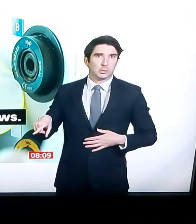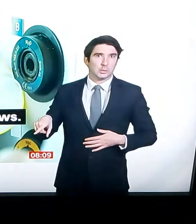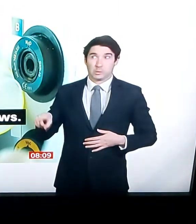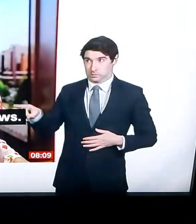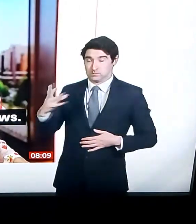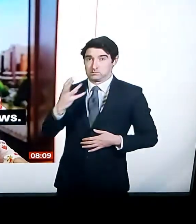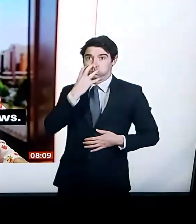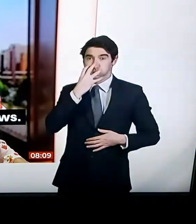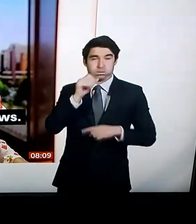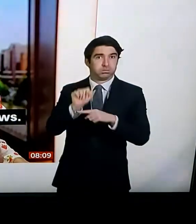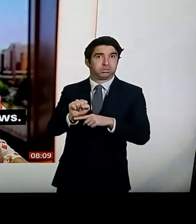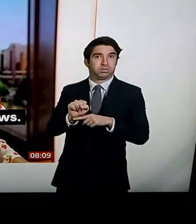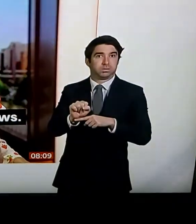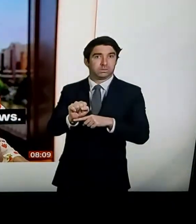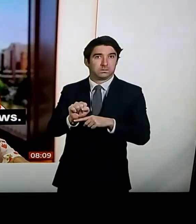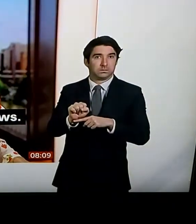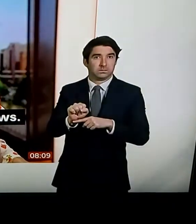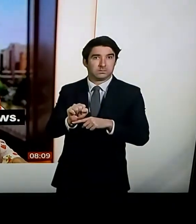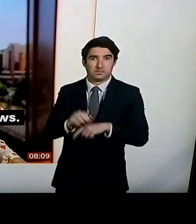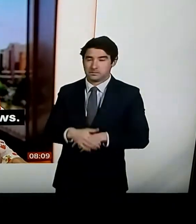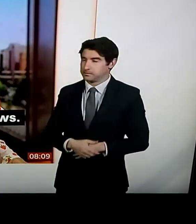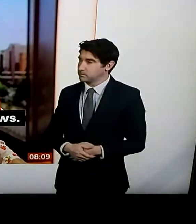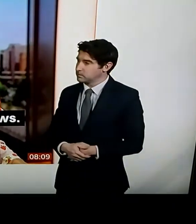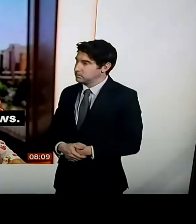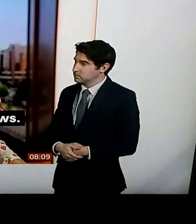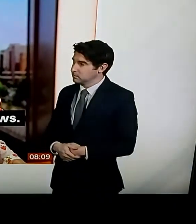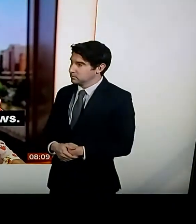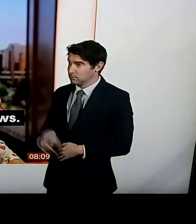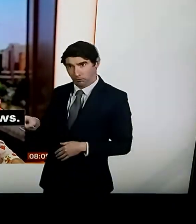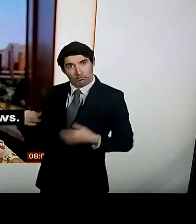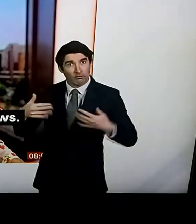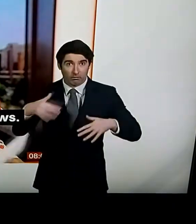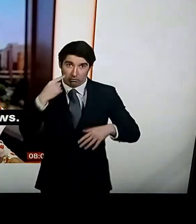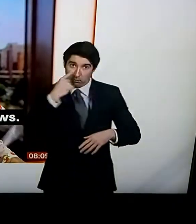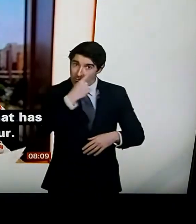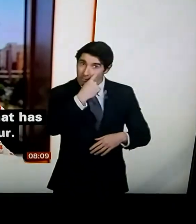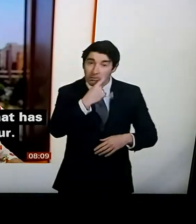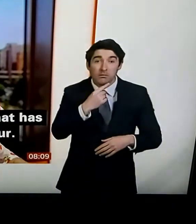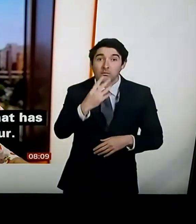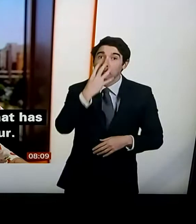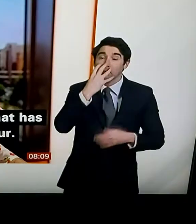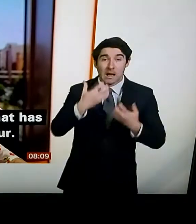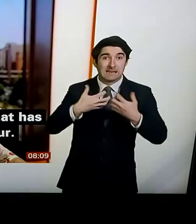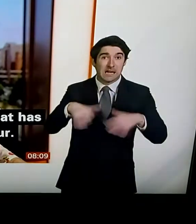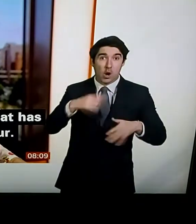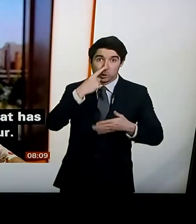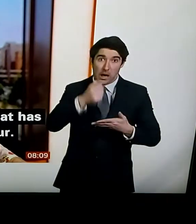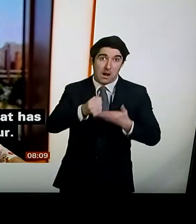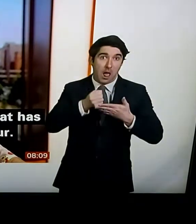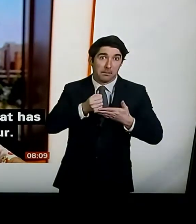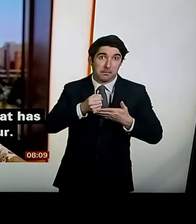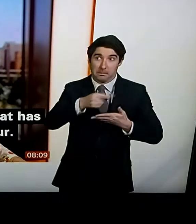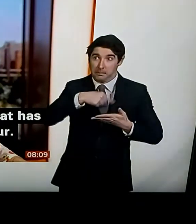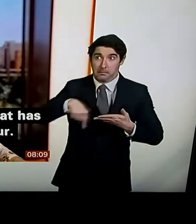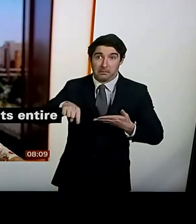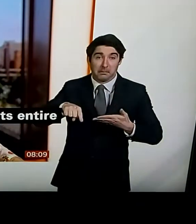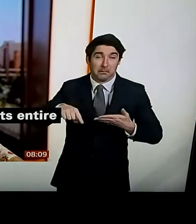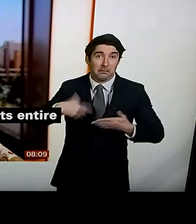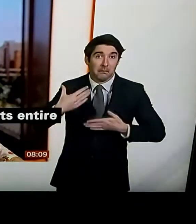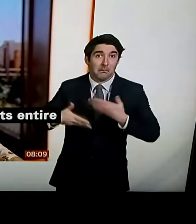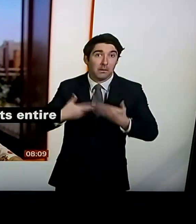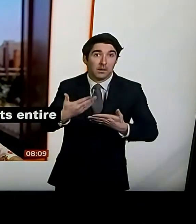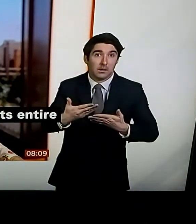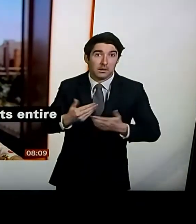News. So technology could help us. We've had some news in the last hour or so that EasyJet has now grounded its entire fleet